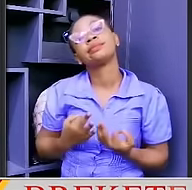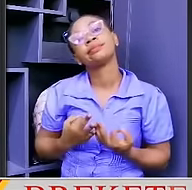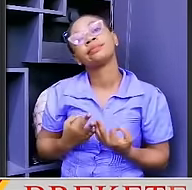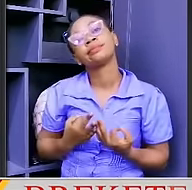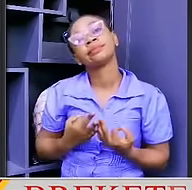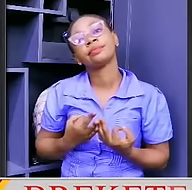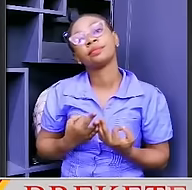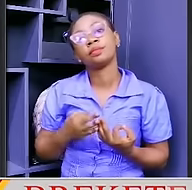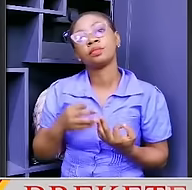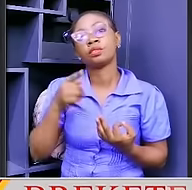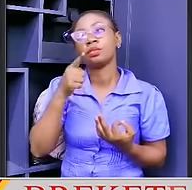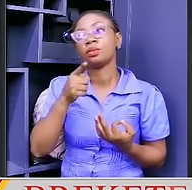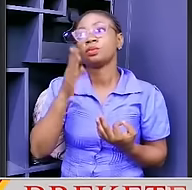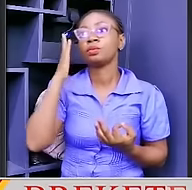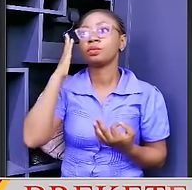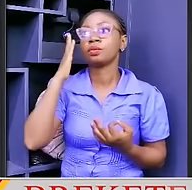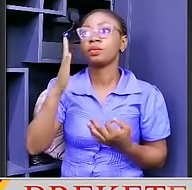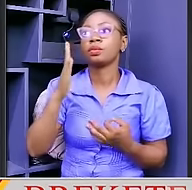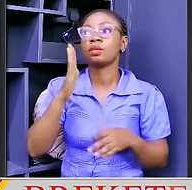When I go on